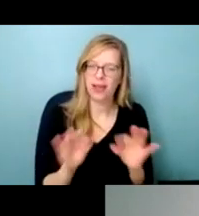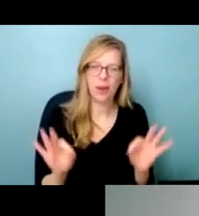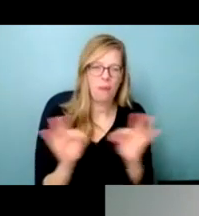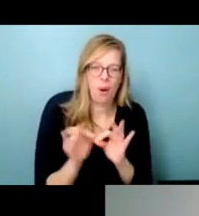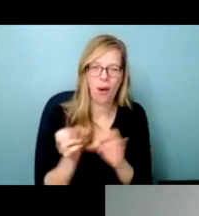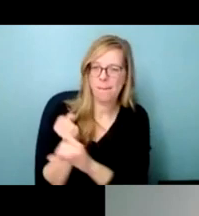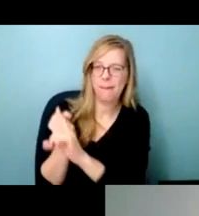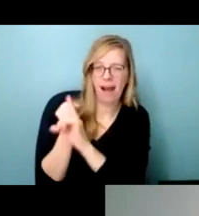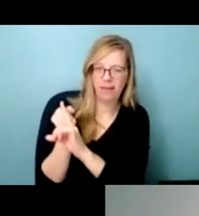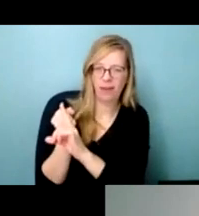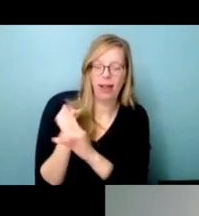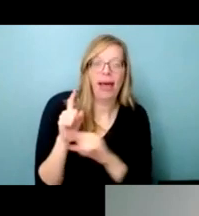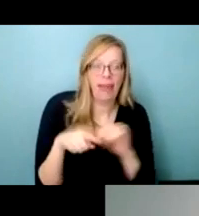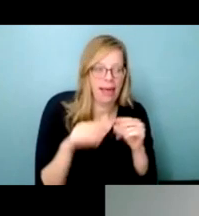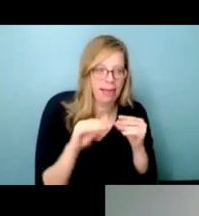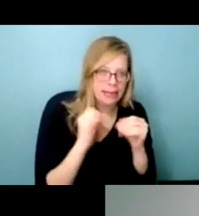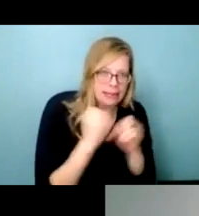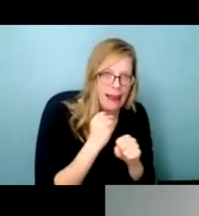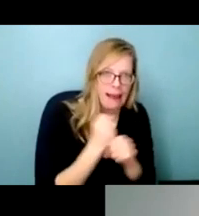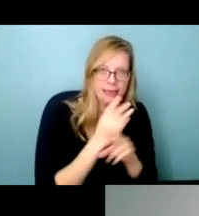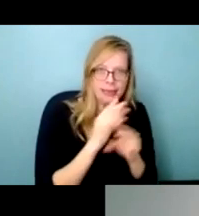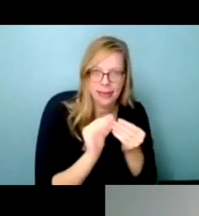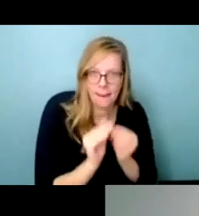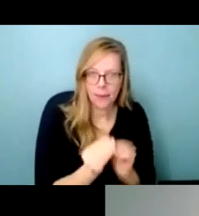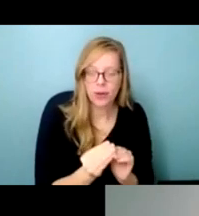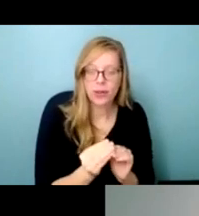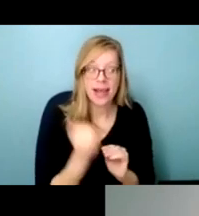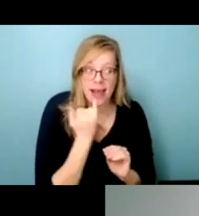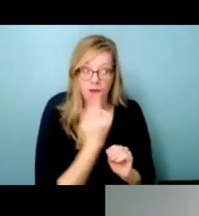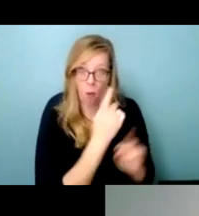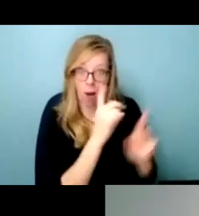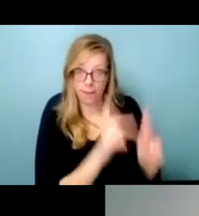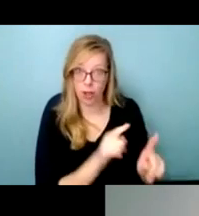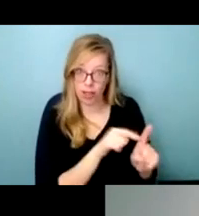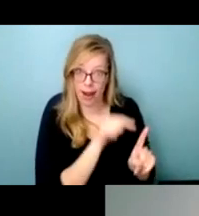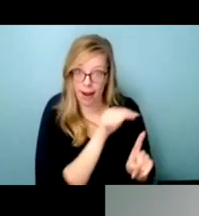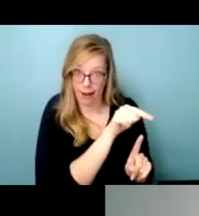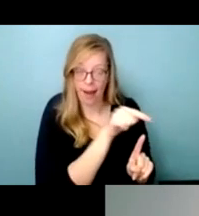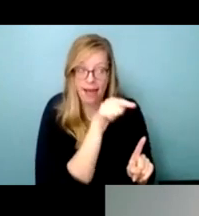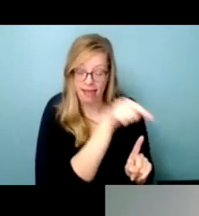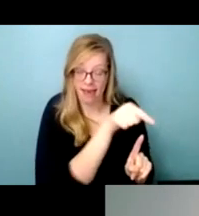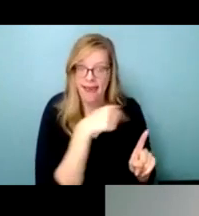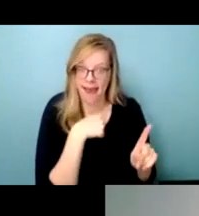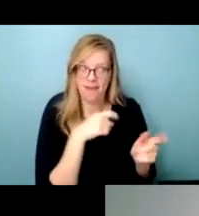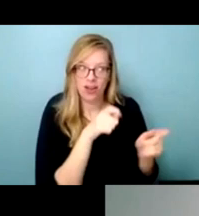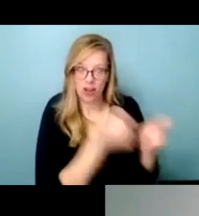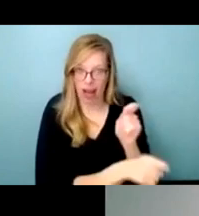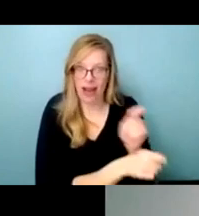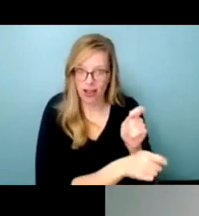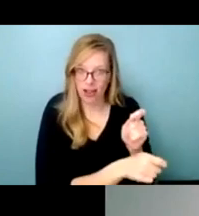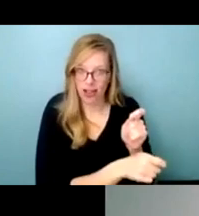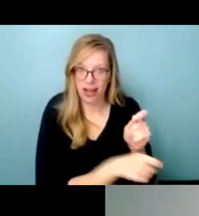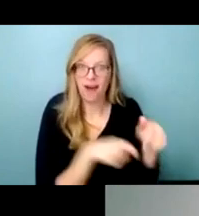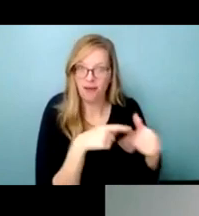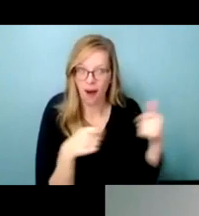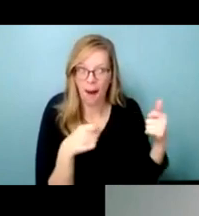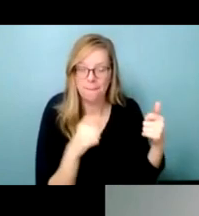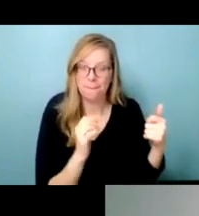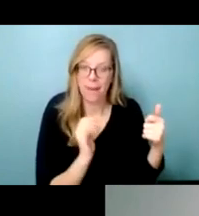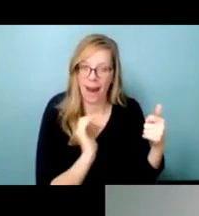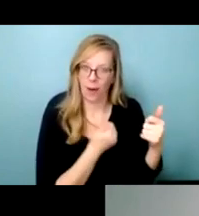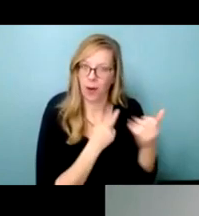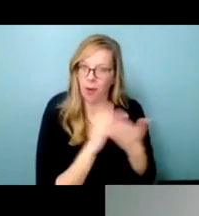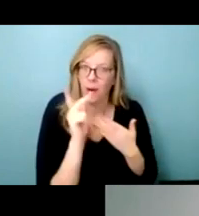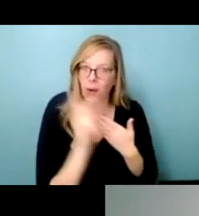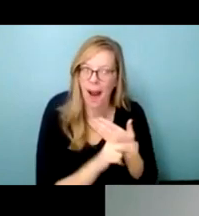that have accessed that service. So if one person has an impactful change from a program that they've accessed in a